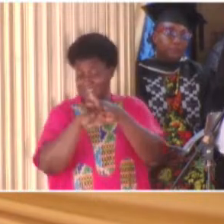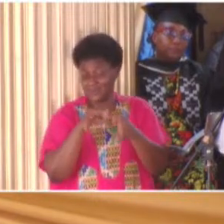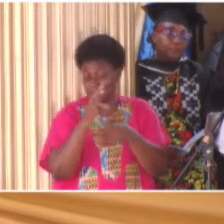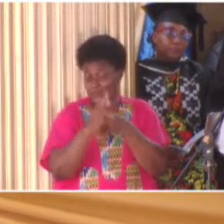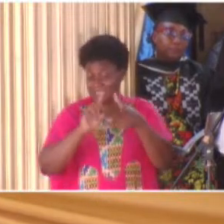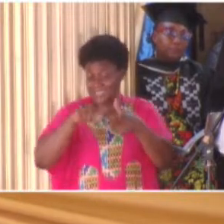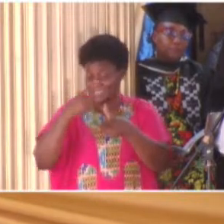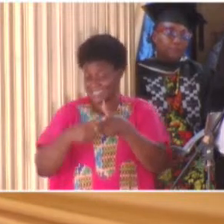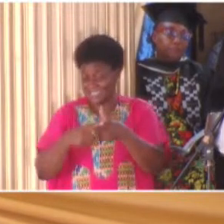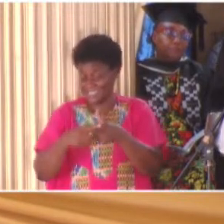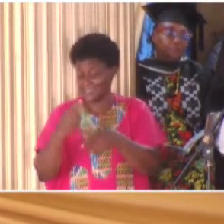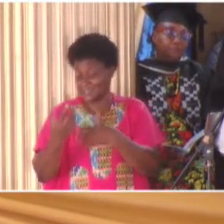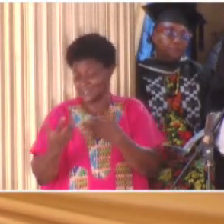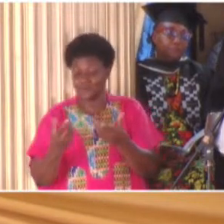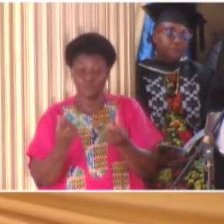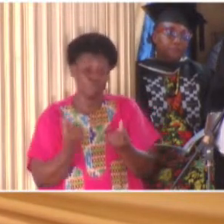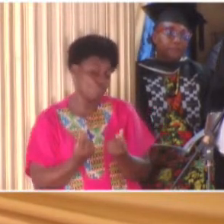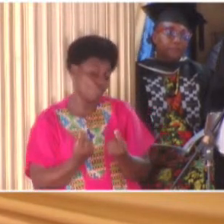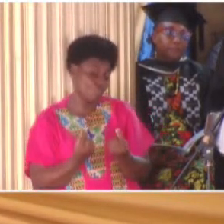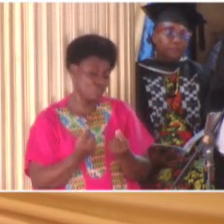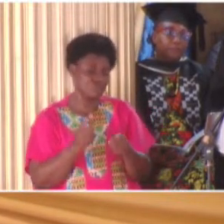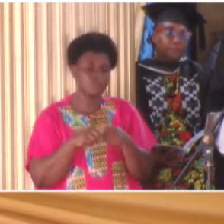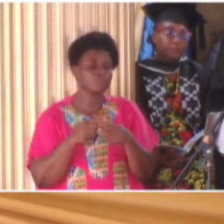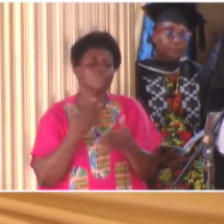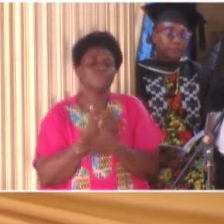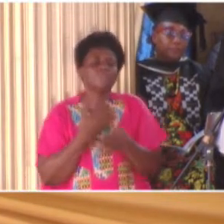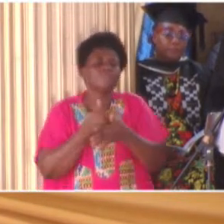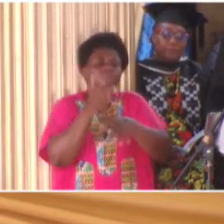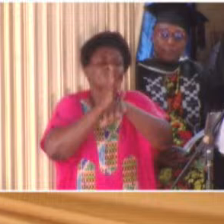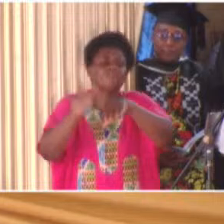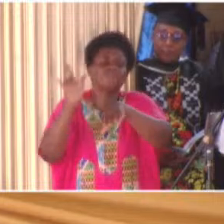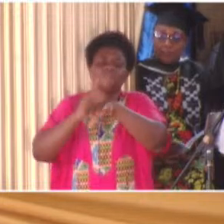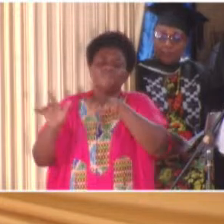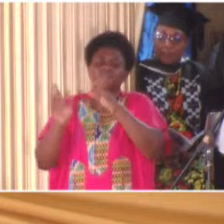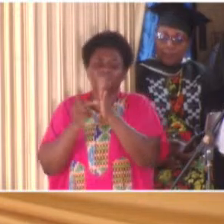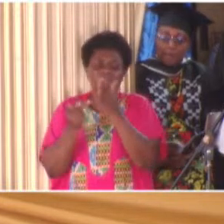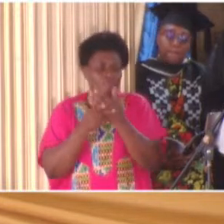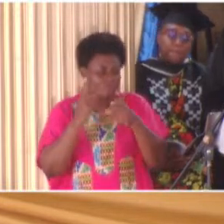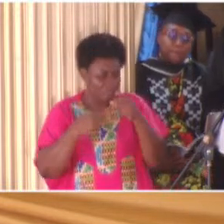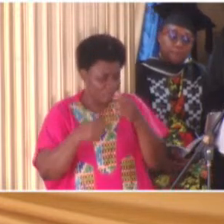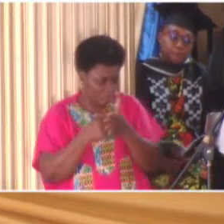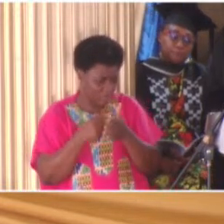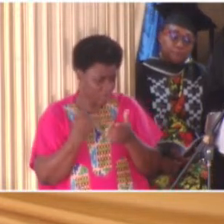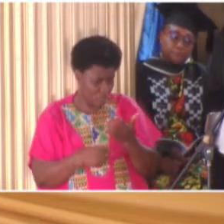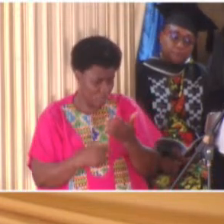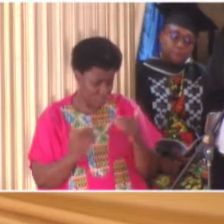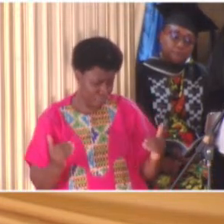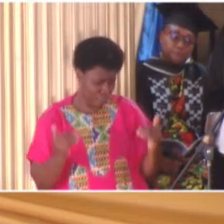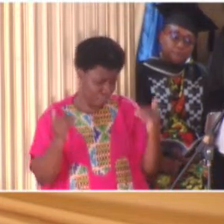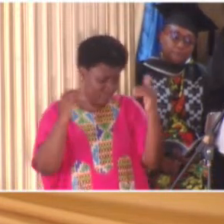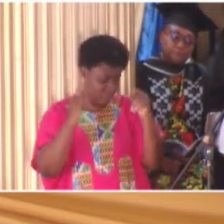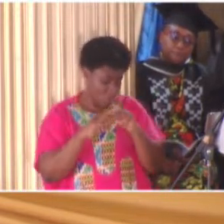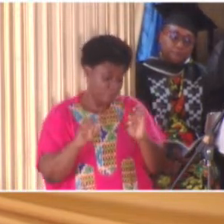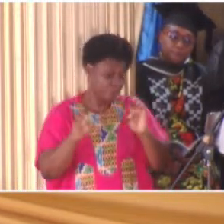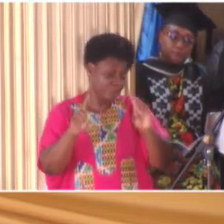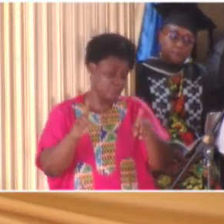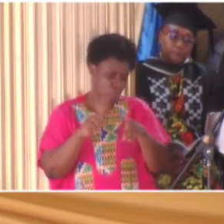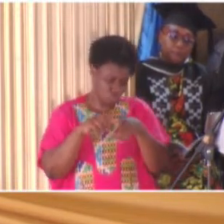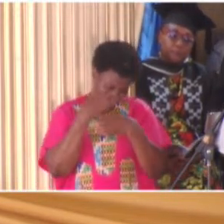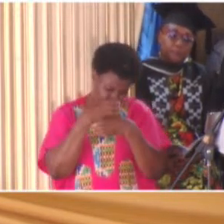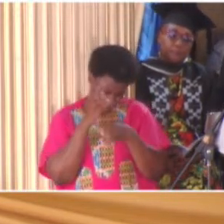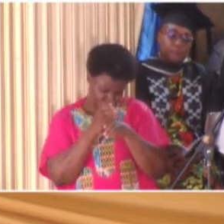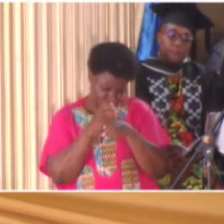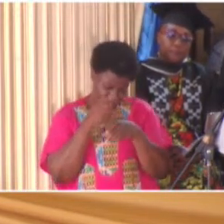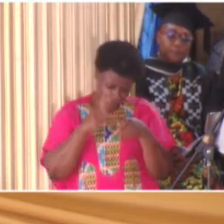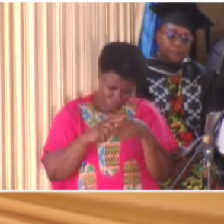chapter, let us not be afraid of blank pages. Instead, let us embrace them as opportunities to create,